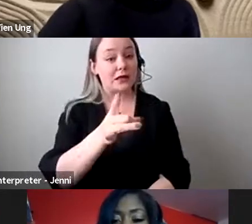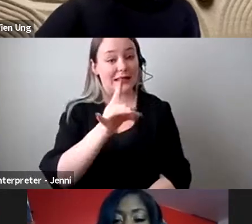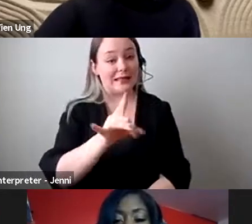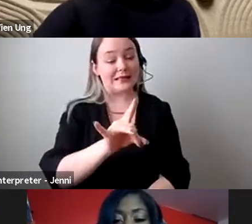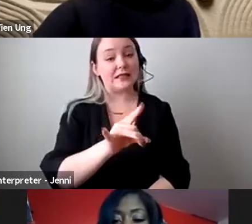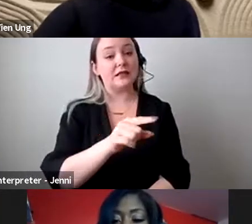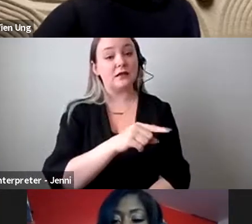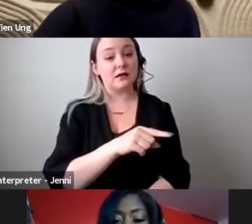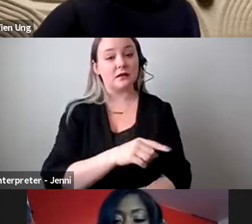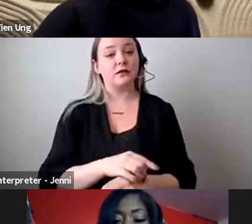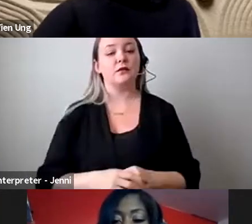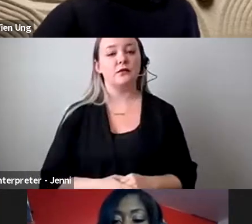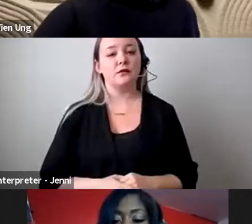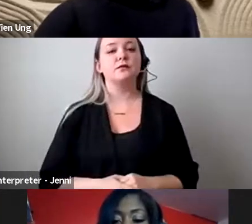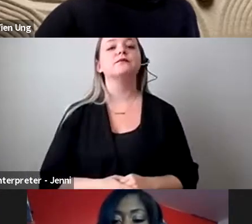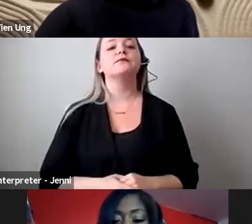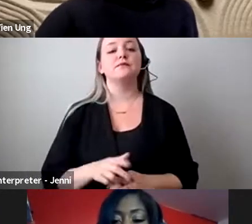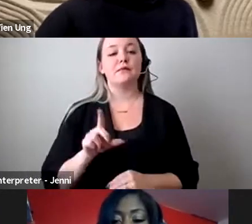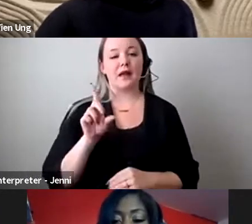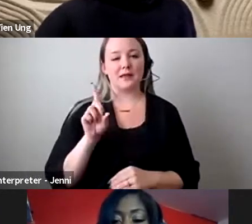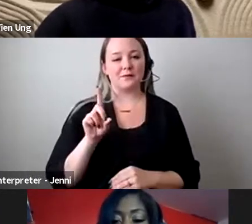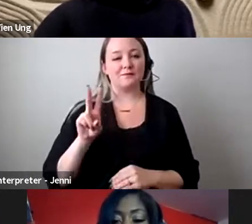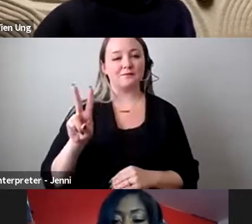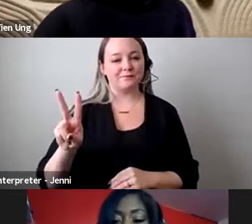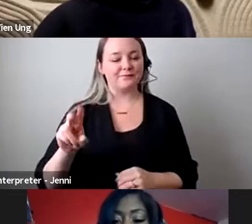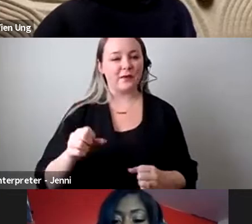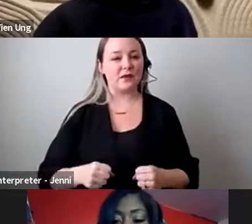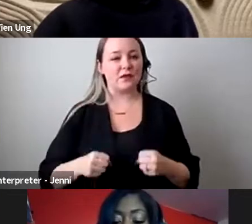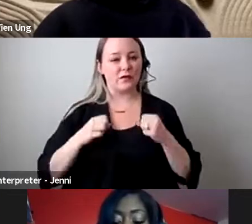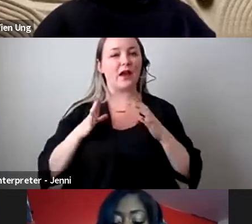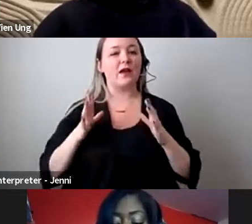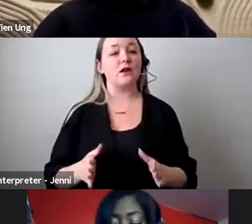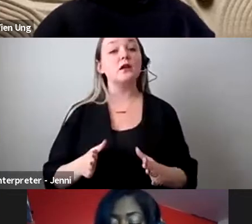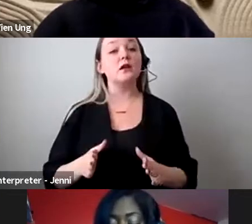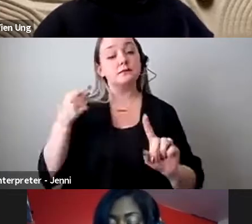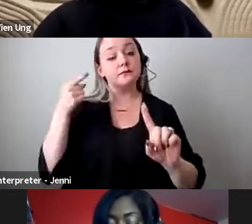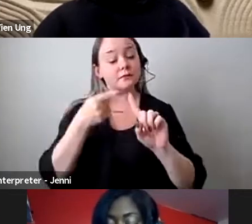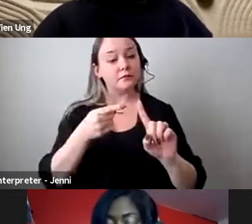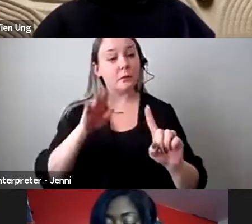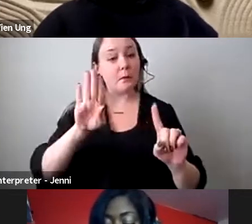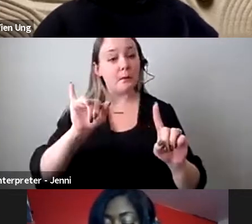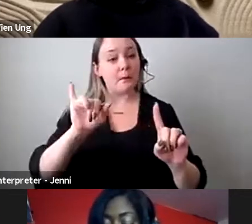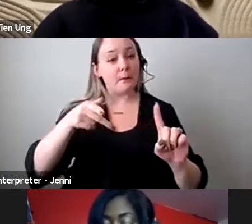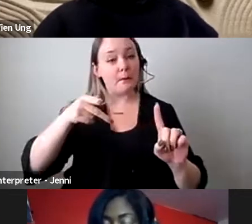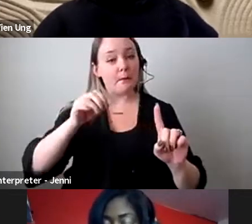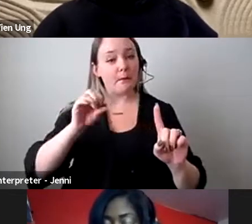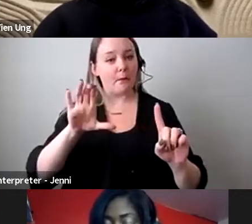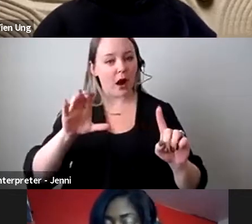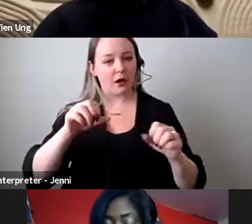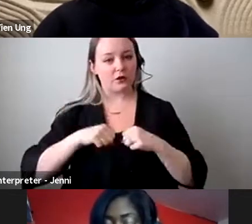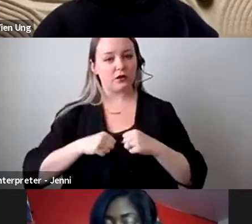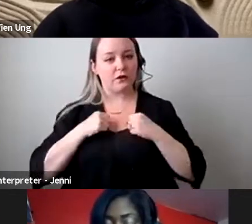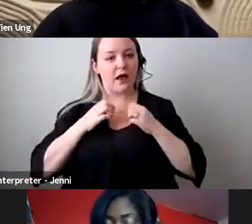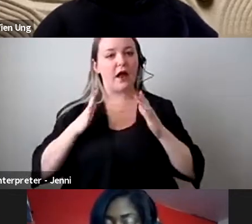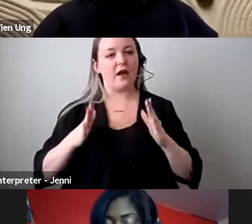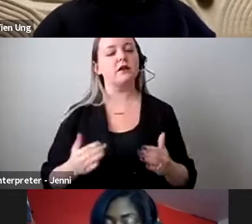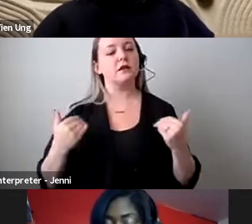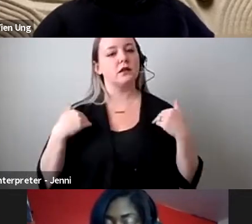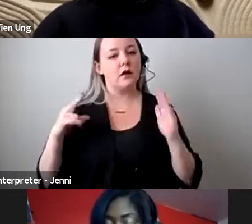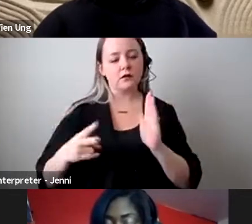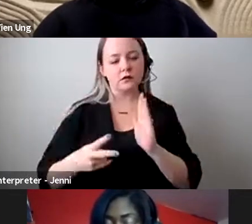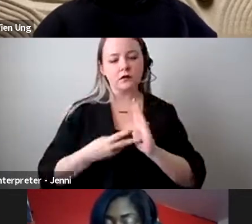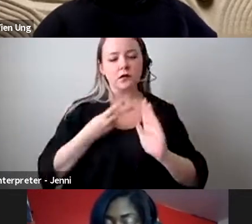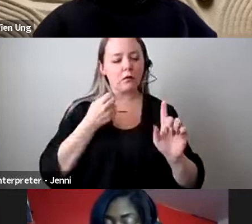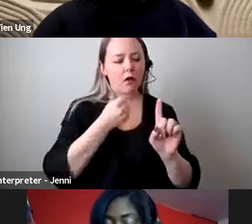So domestic violence survivors, especially BIPOC survivors, experience the double impact of